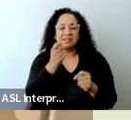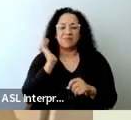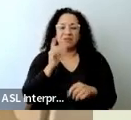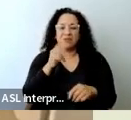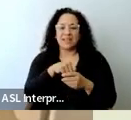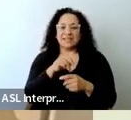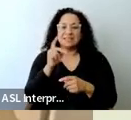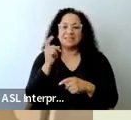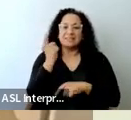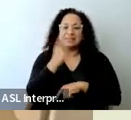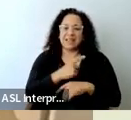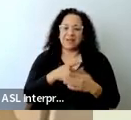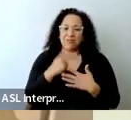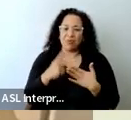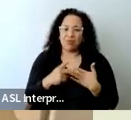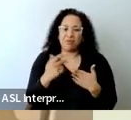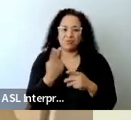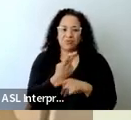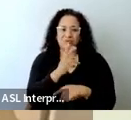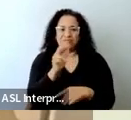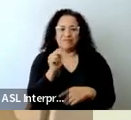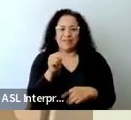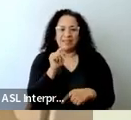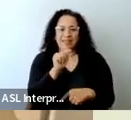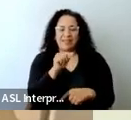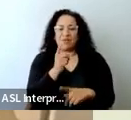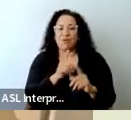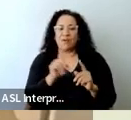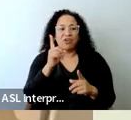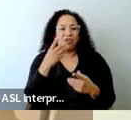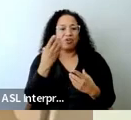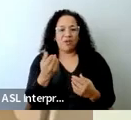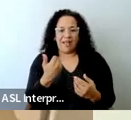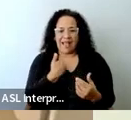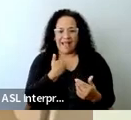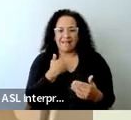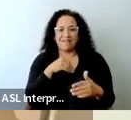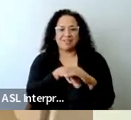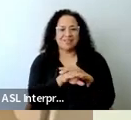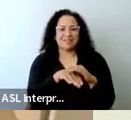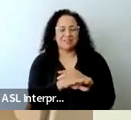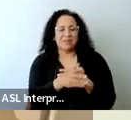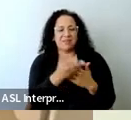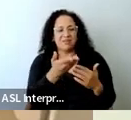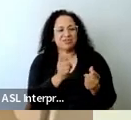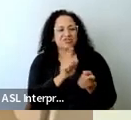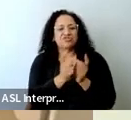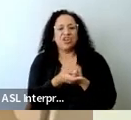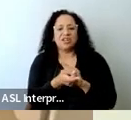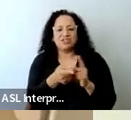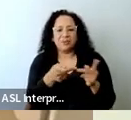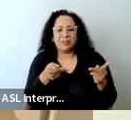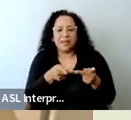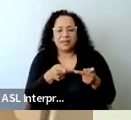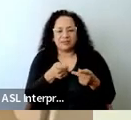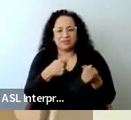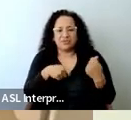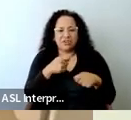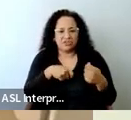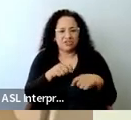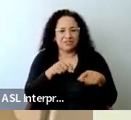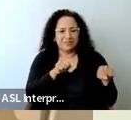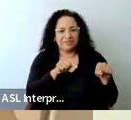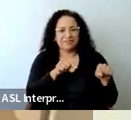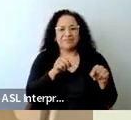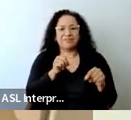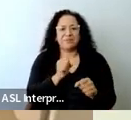program. And wherever he goes, he has an accessible changing space, which has